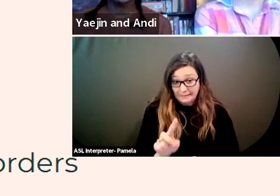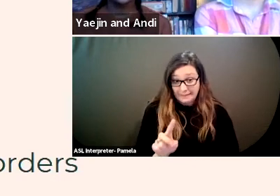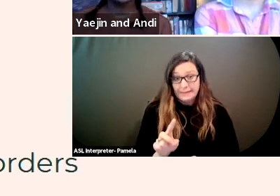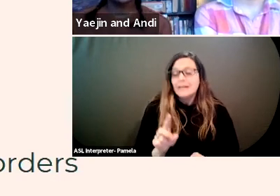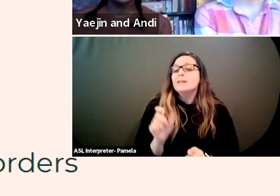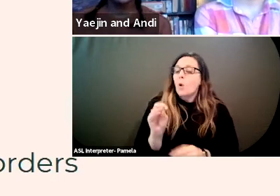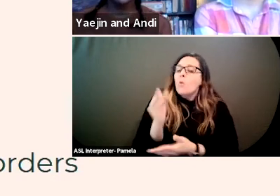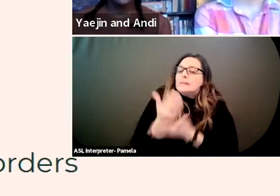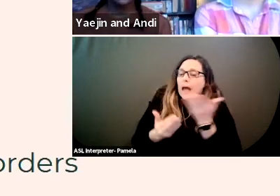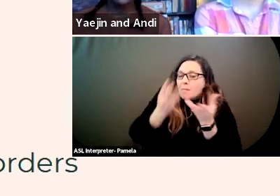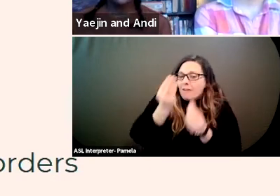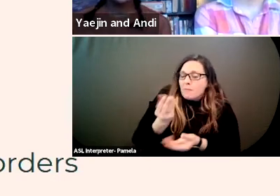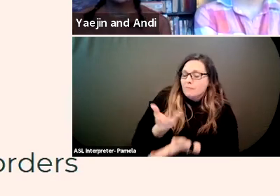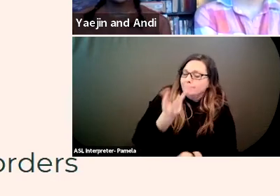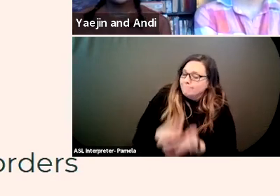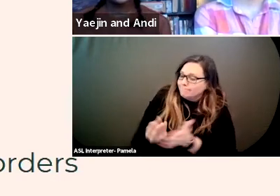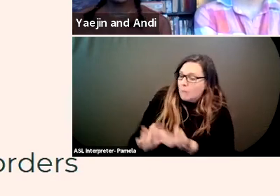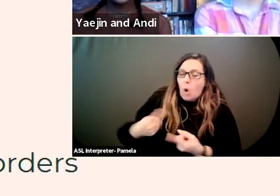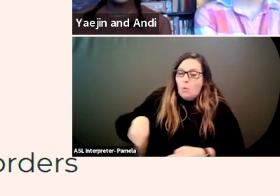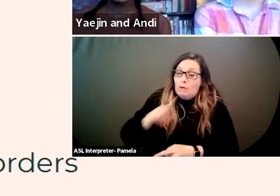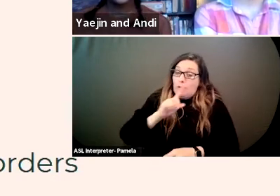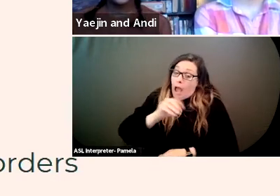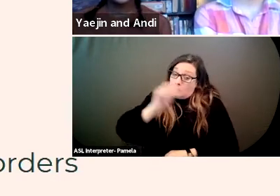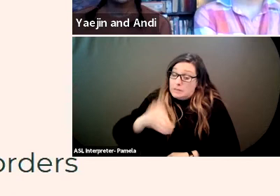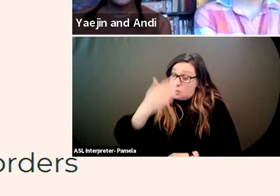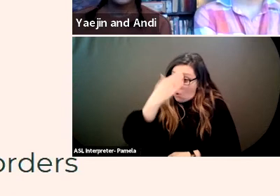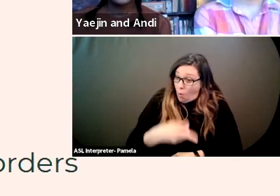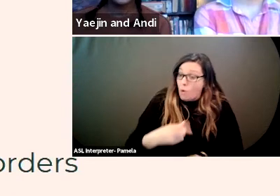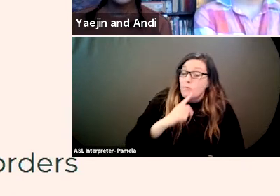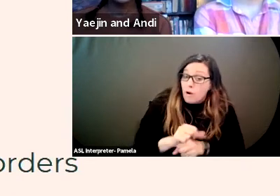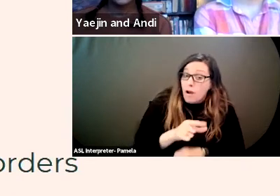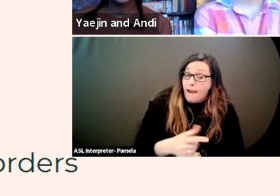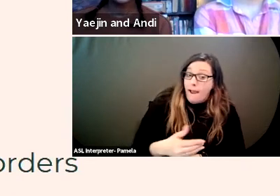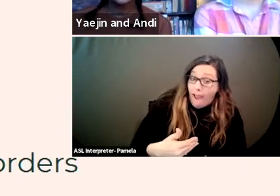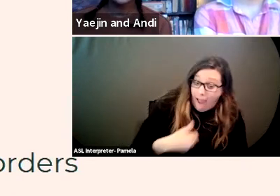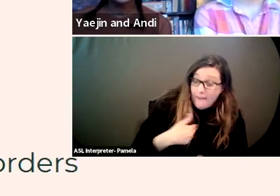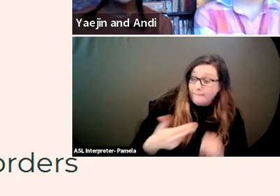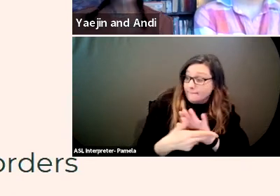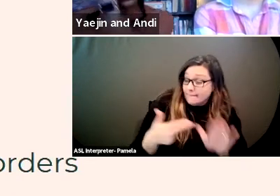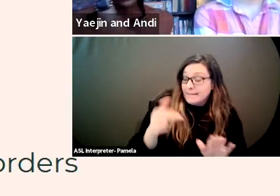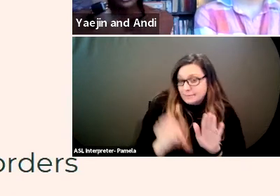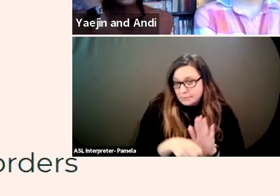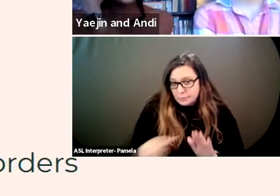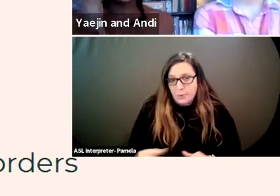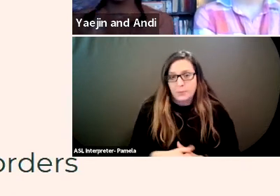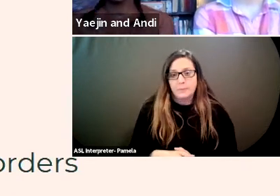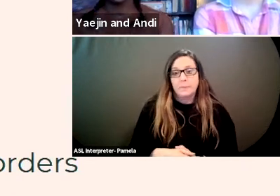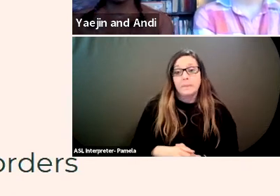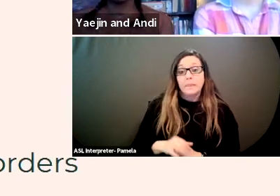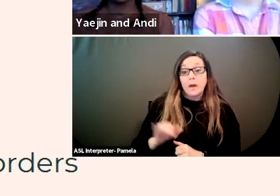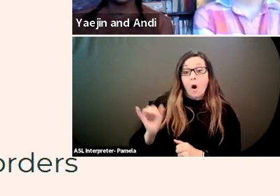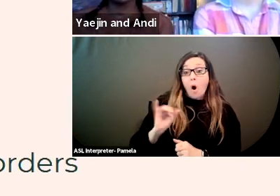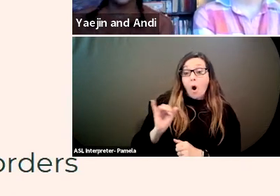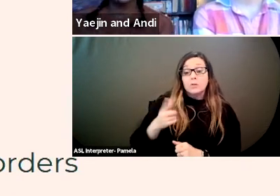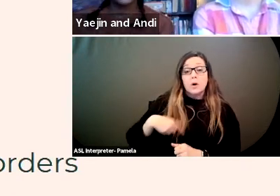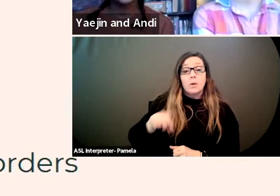they had one. Also, we didn't look at experiences relating to race, ethnicity, class, etc. So we may have missed out on other